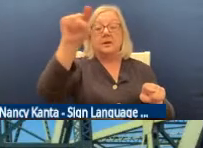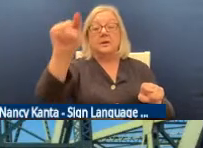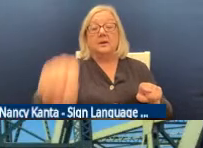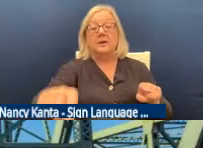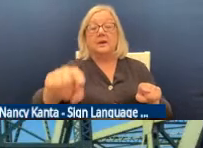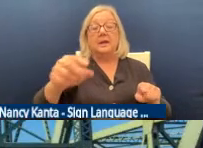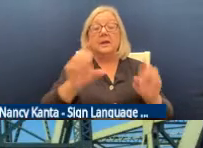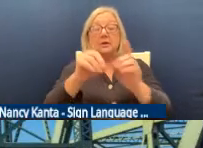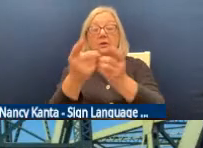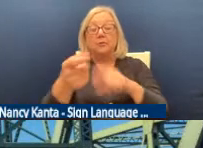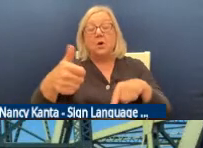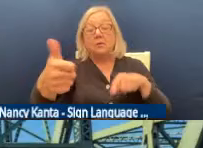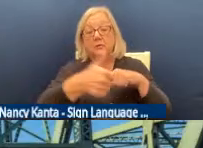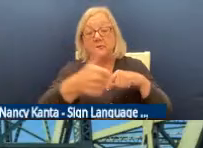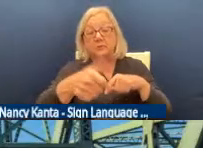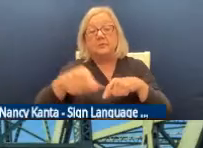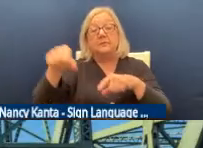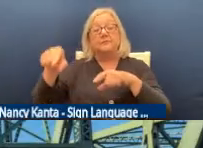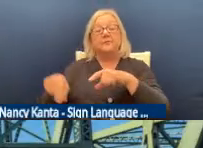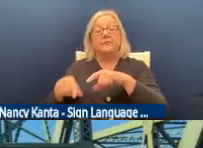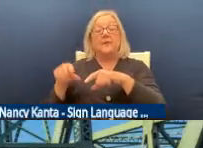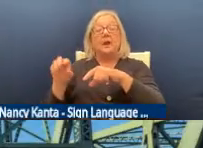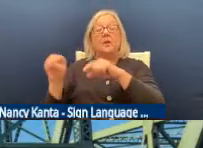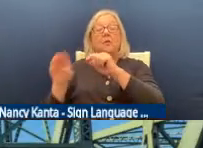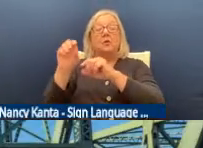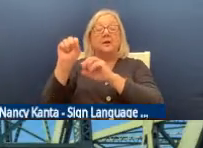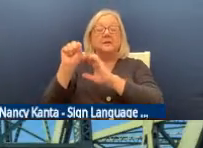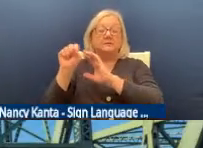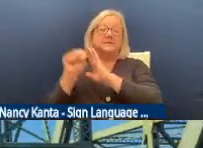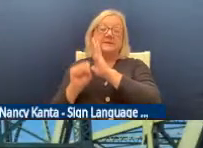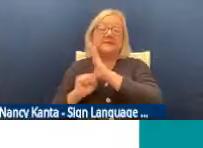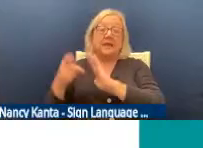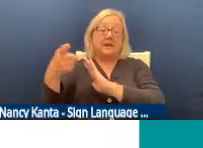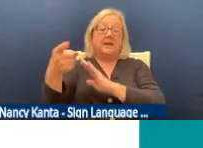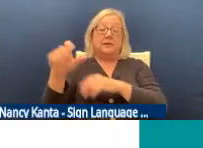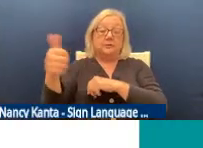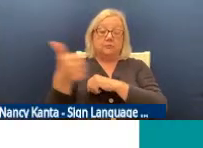of Transportation. So let's go to the next slide, please.